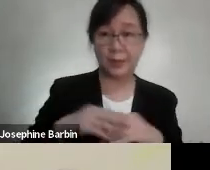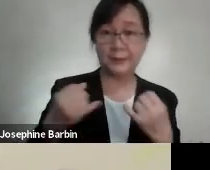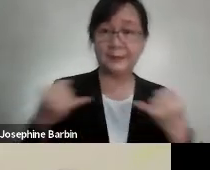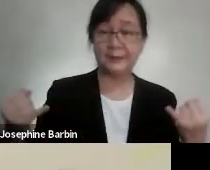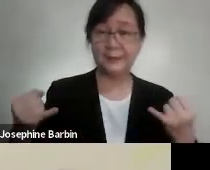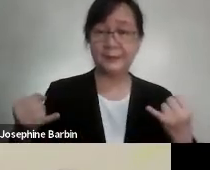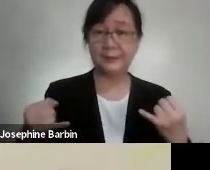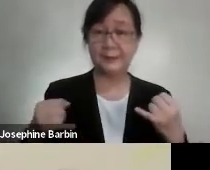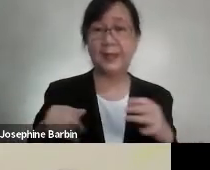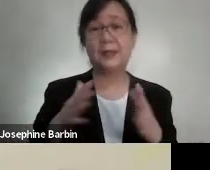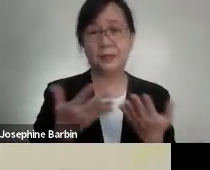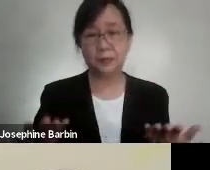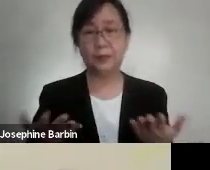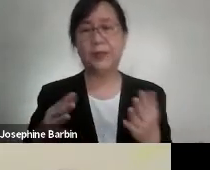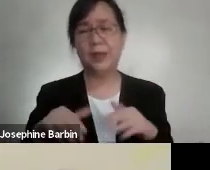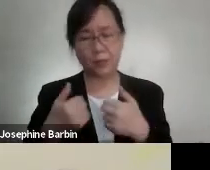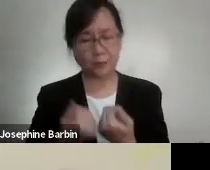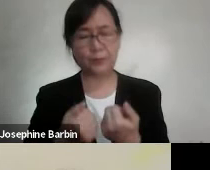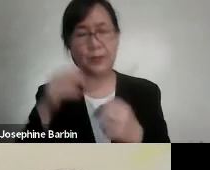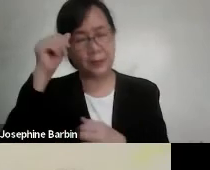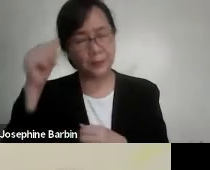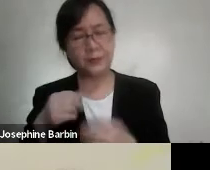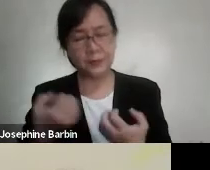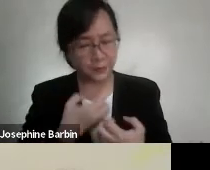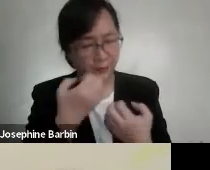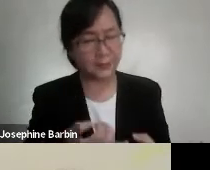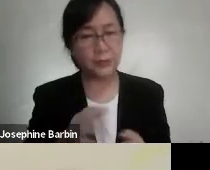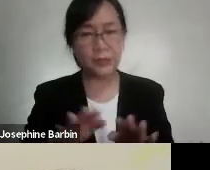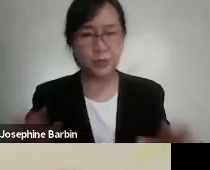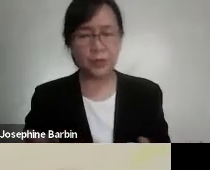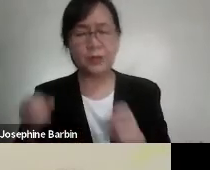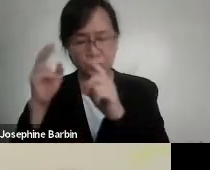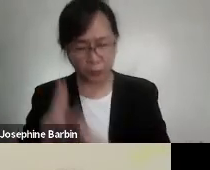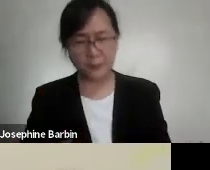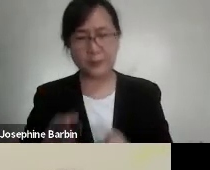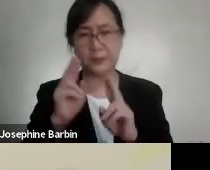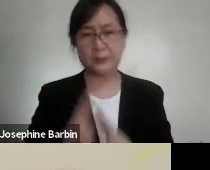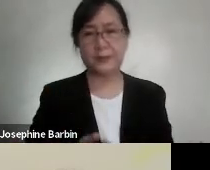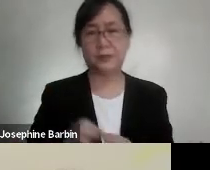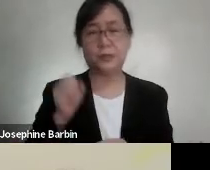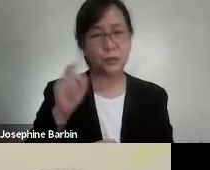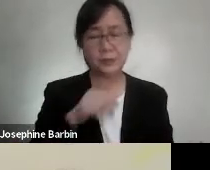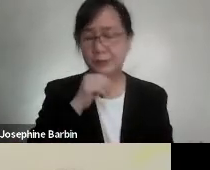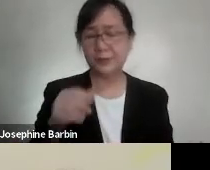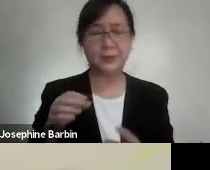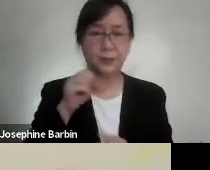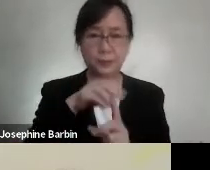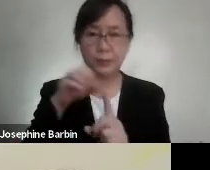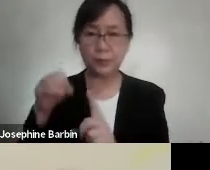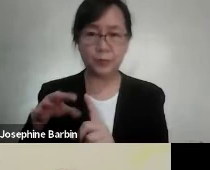ways that adults and others express themselves to children should be respectful, and that people shouldn't be exposed